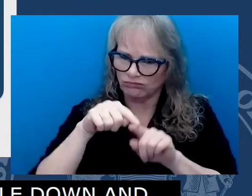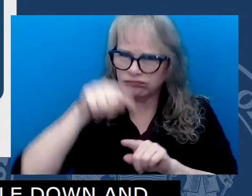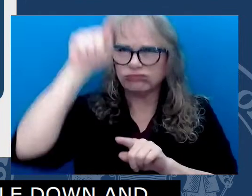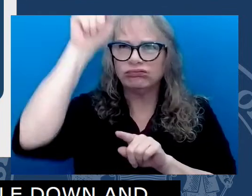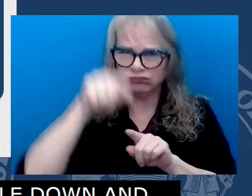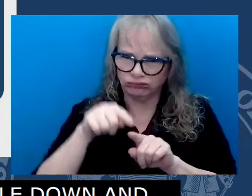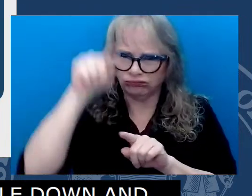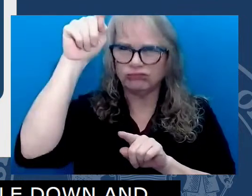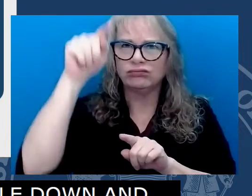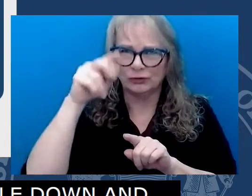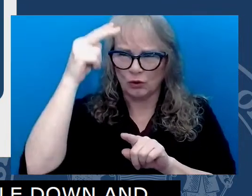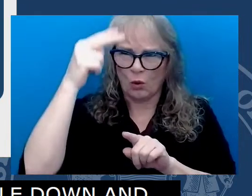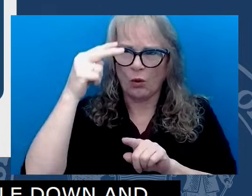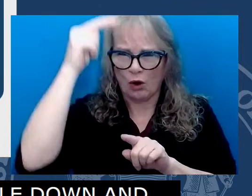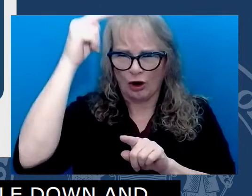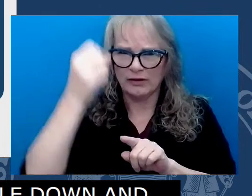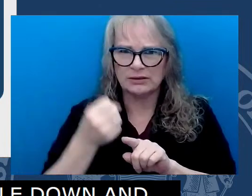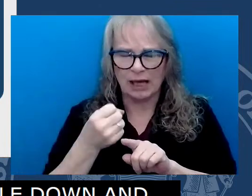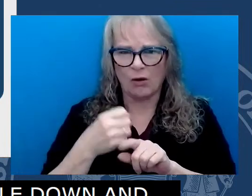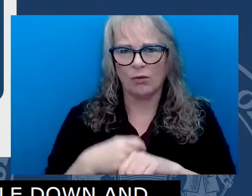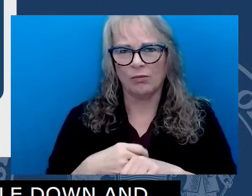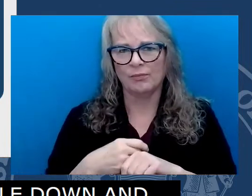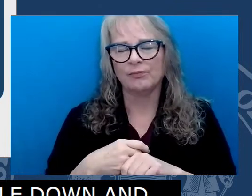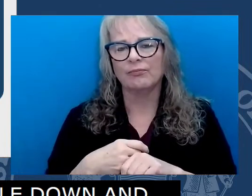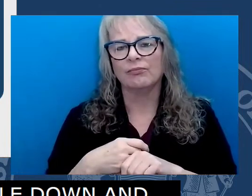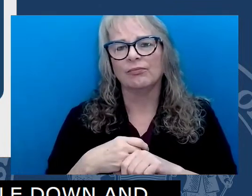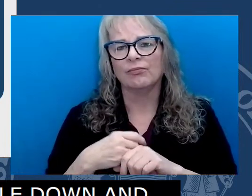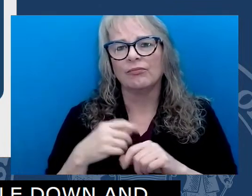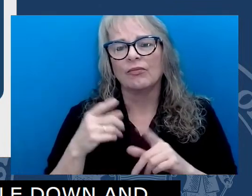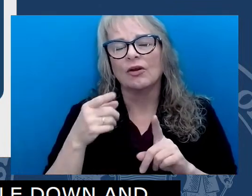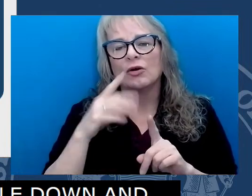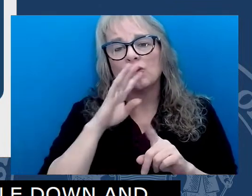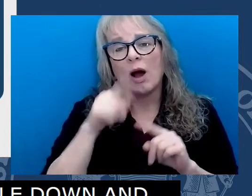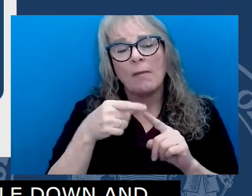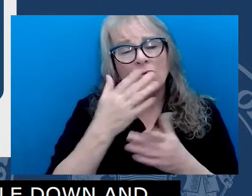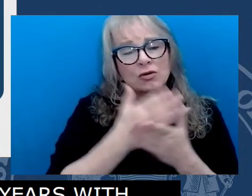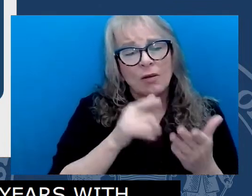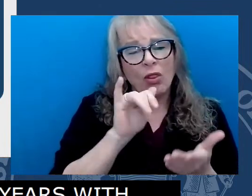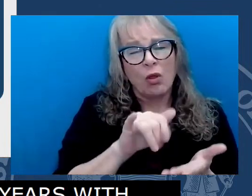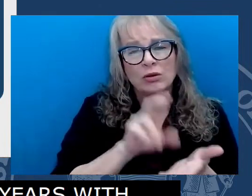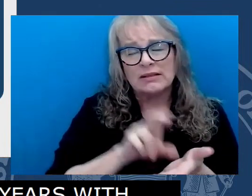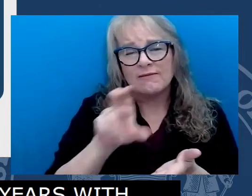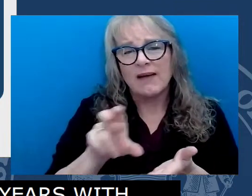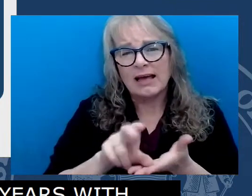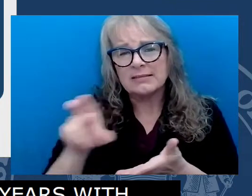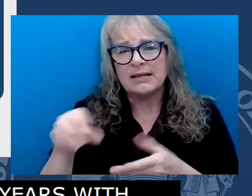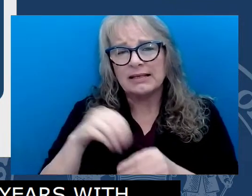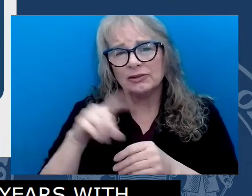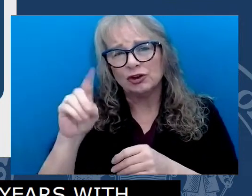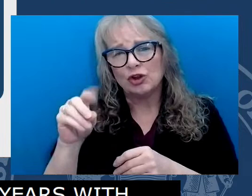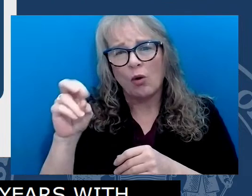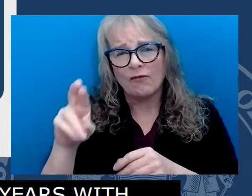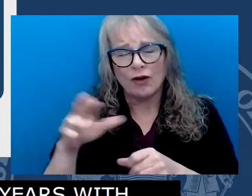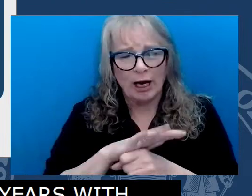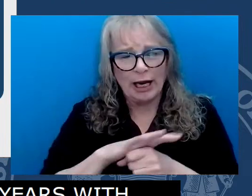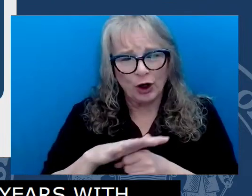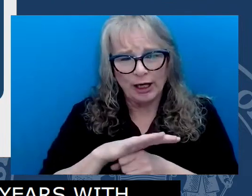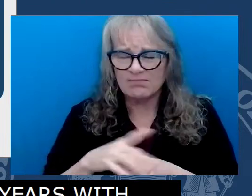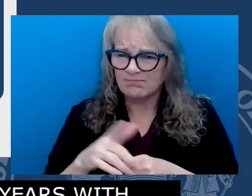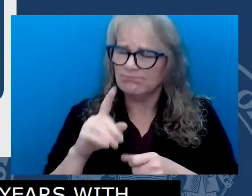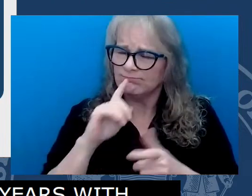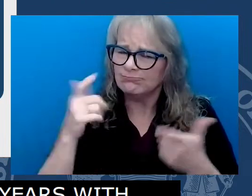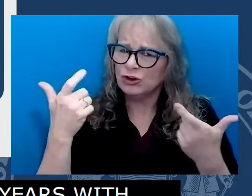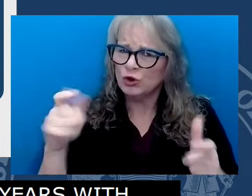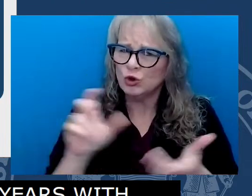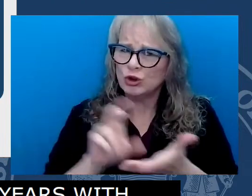So just in terms of some of the investments here in the Dover area, significant investments not